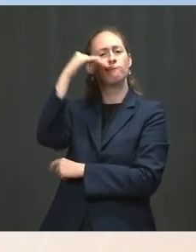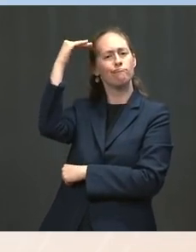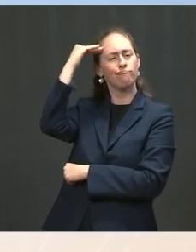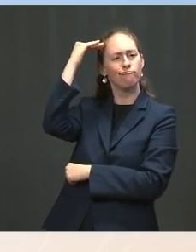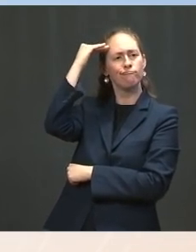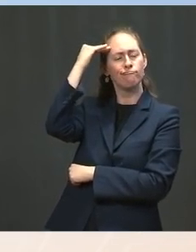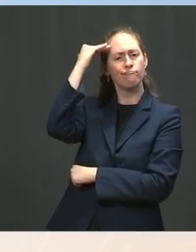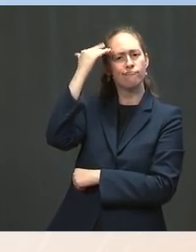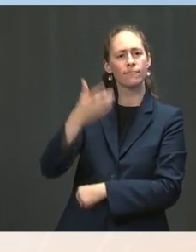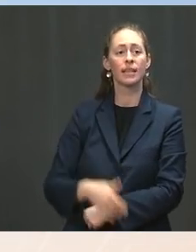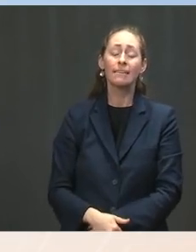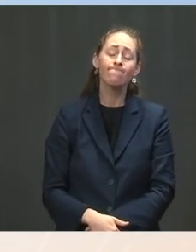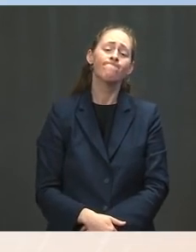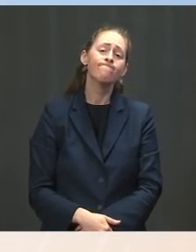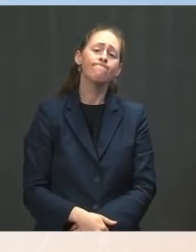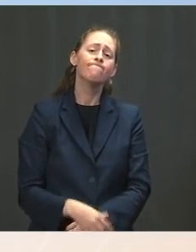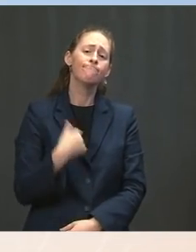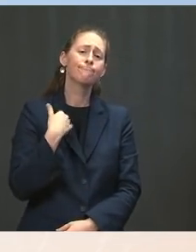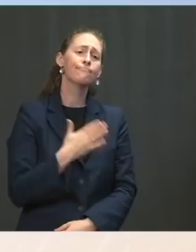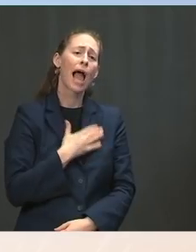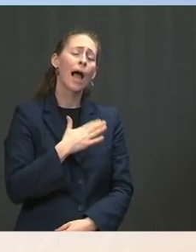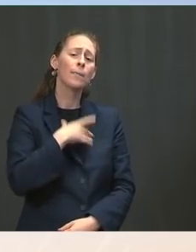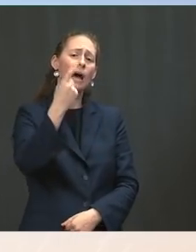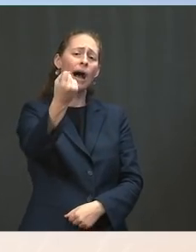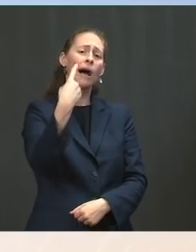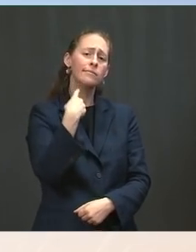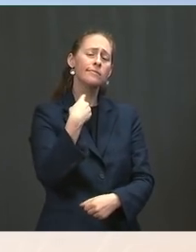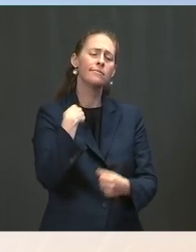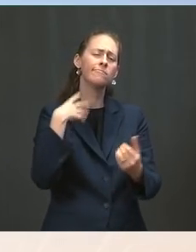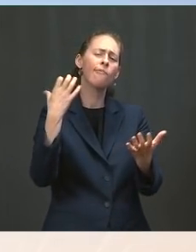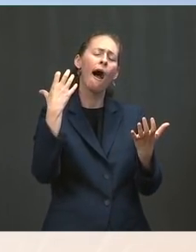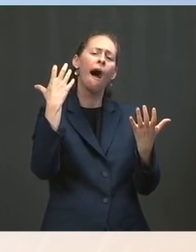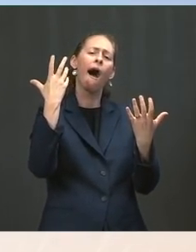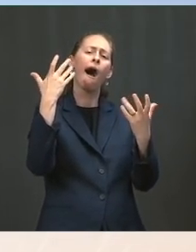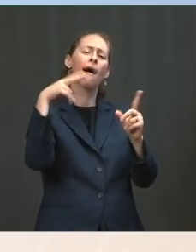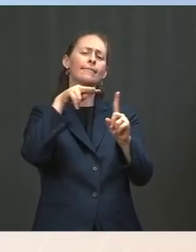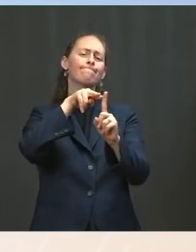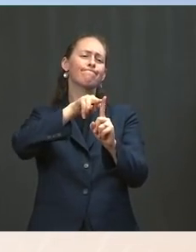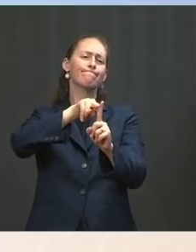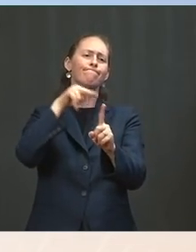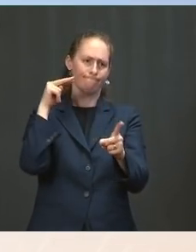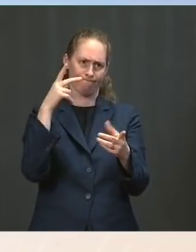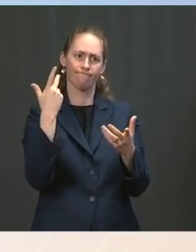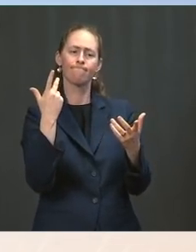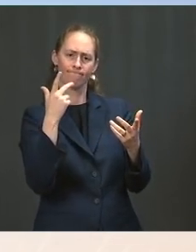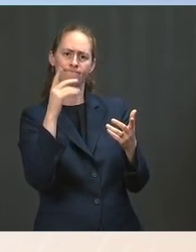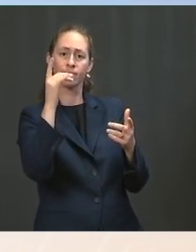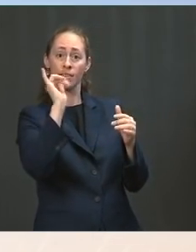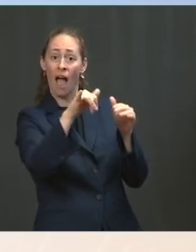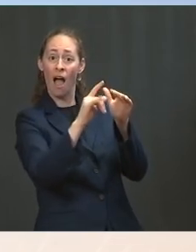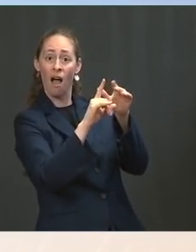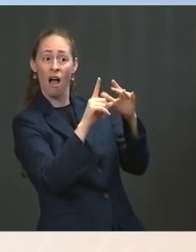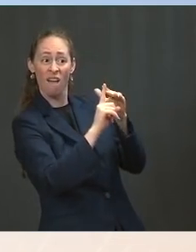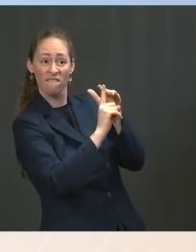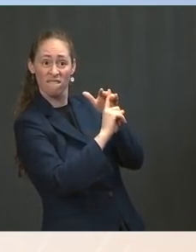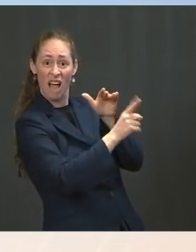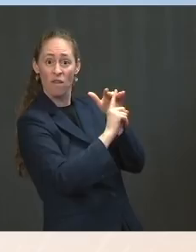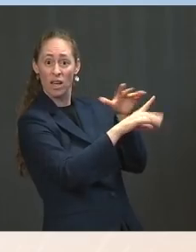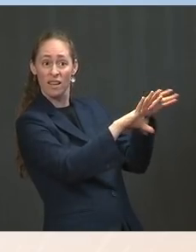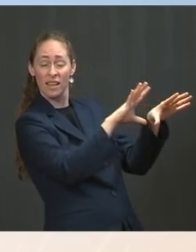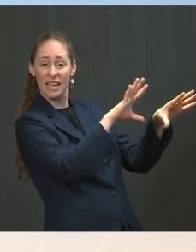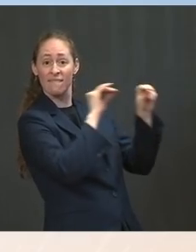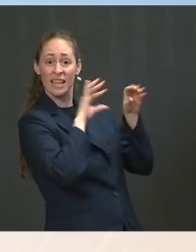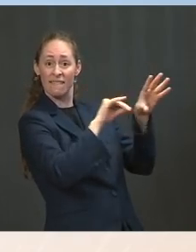question, and I want to take a step back and address the nature of an evacuation in a circumstance like this, and then I'll come to your specific point on